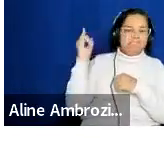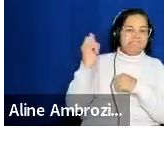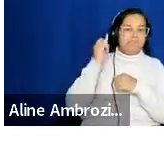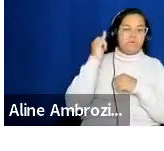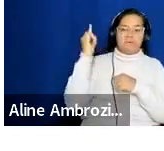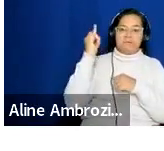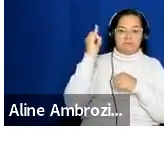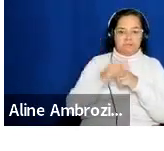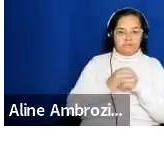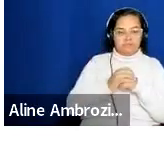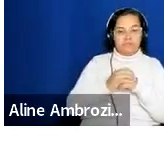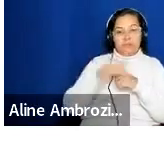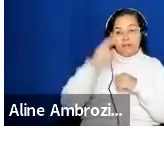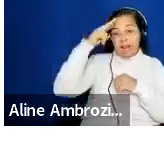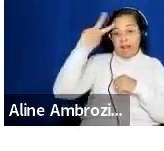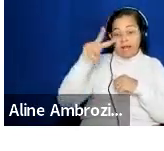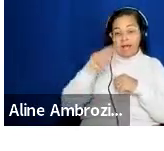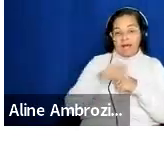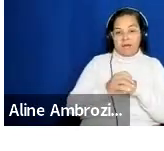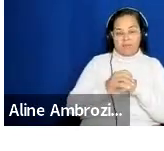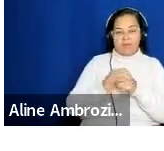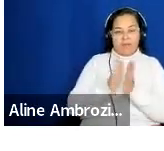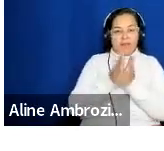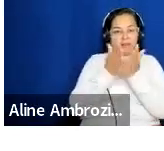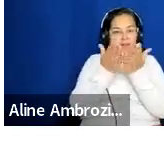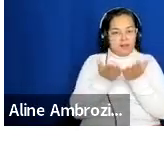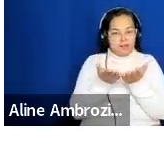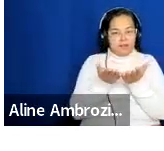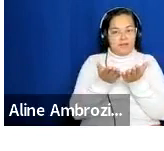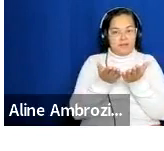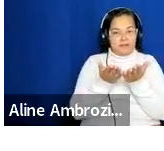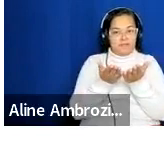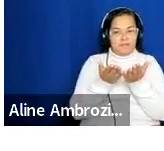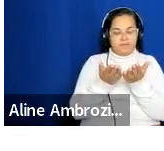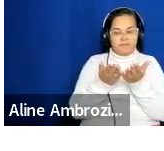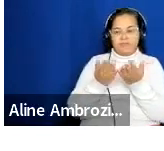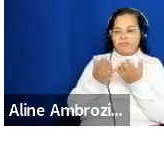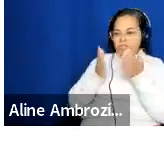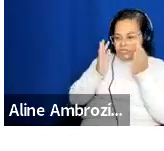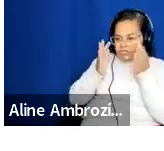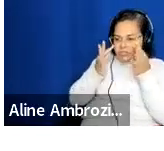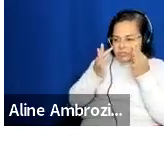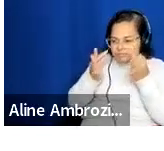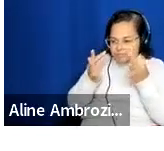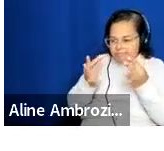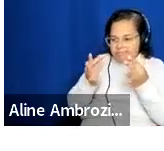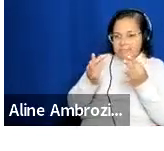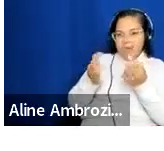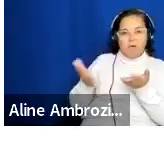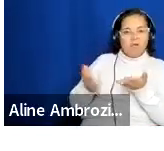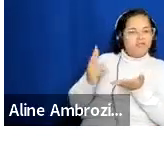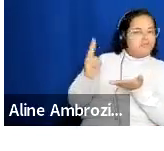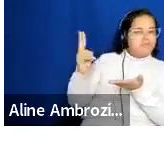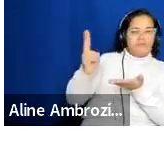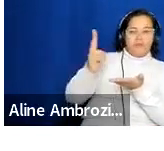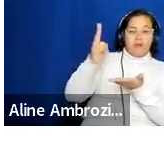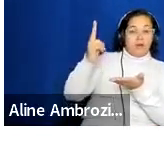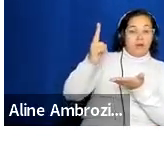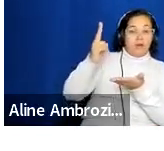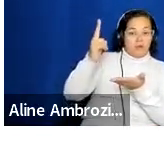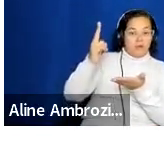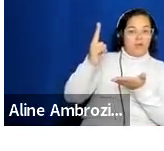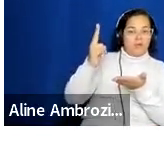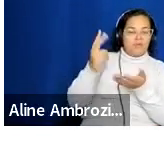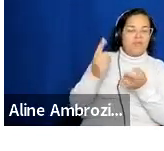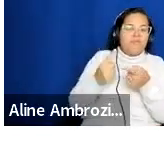value so highly today for its discussion of the basic approach that